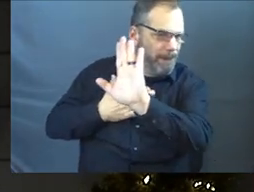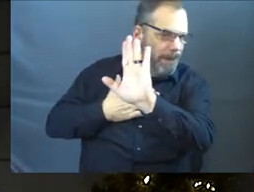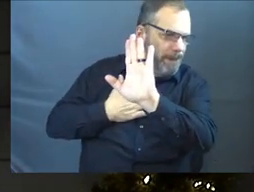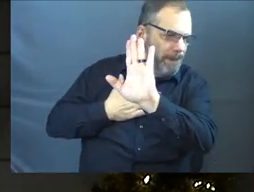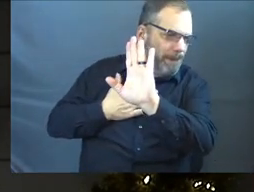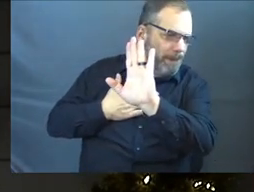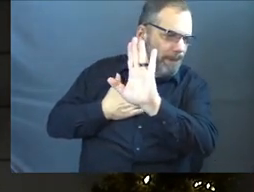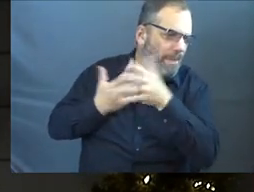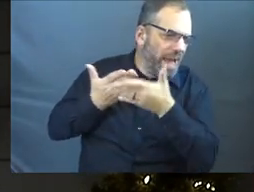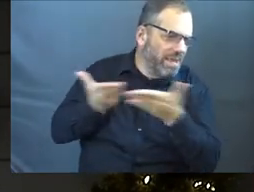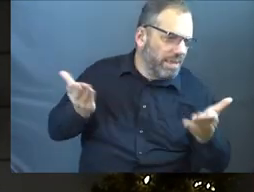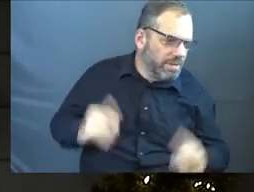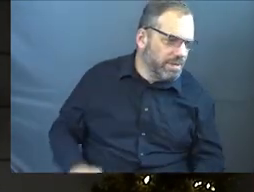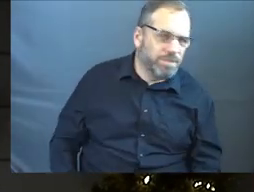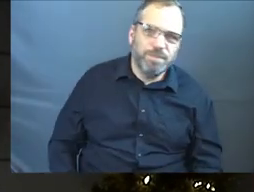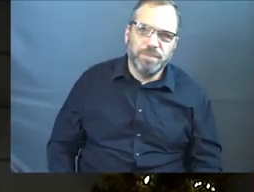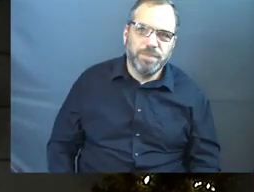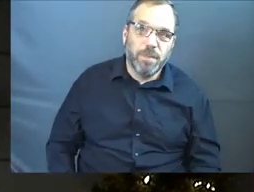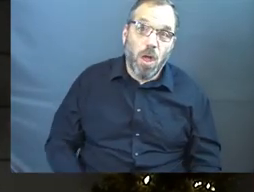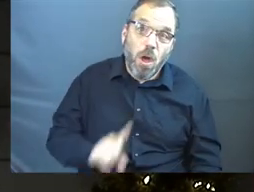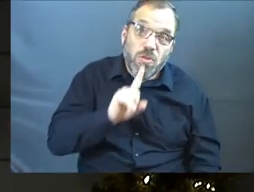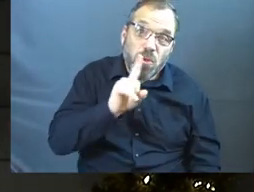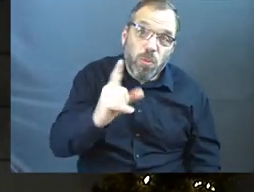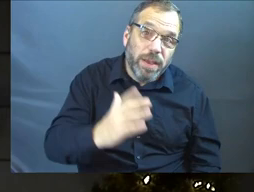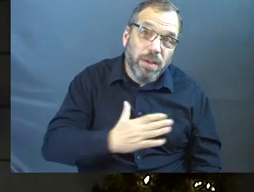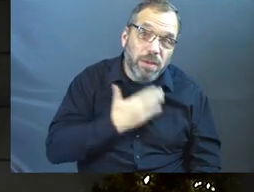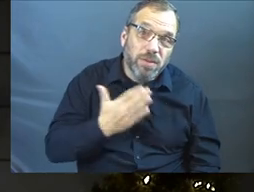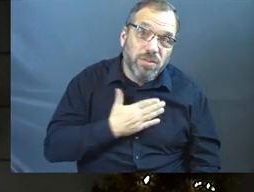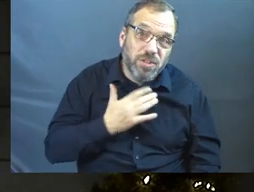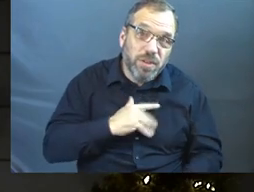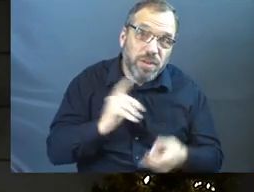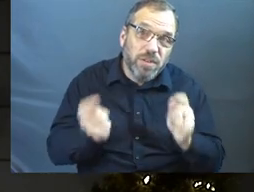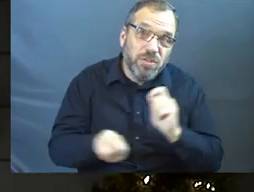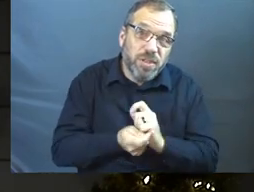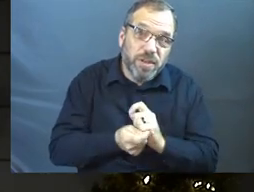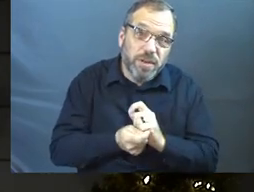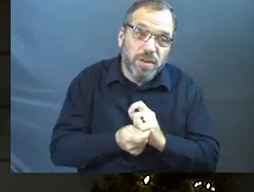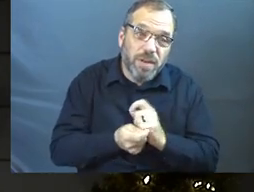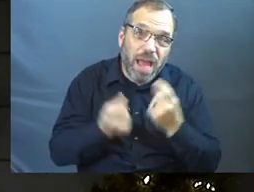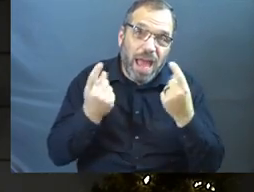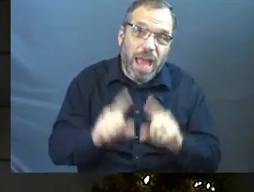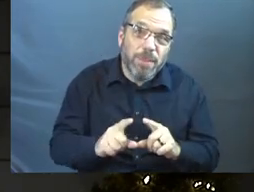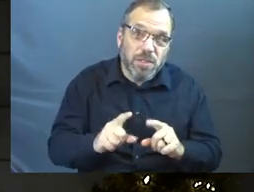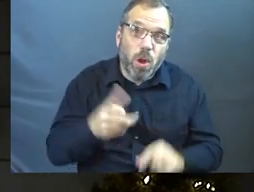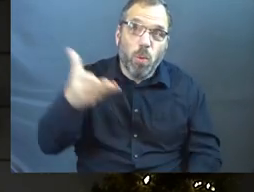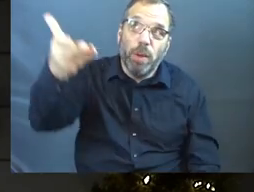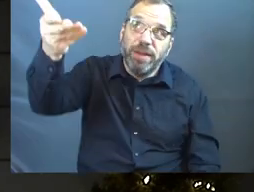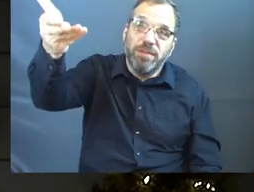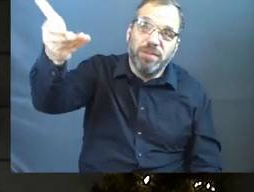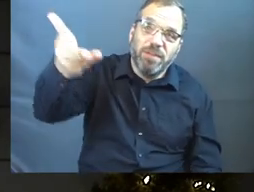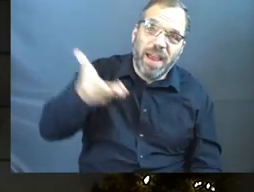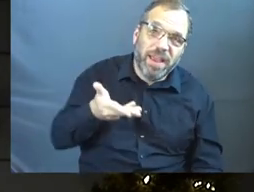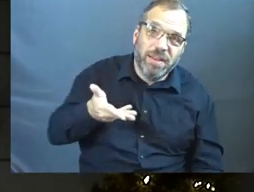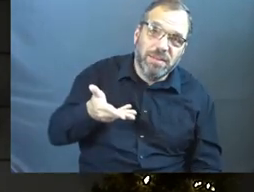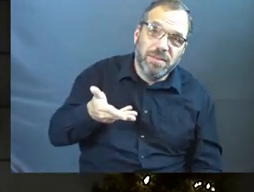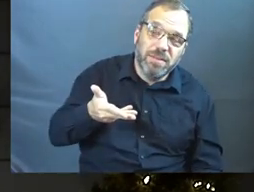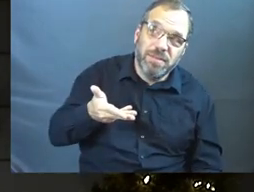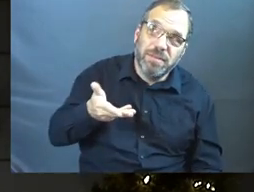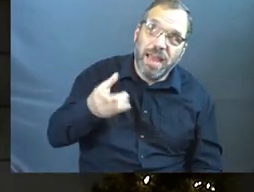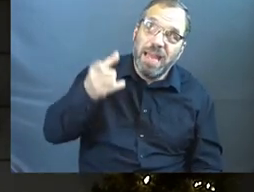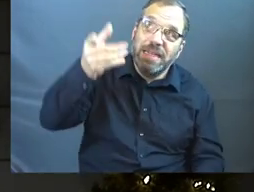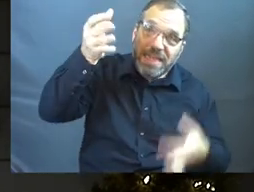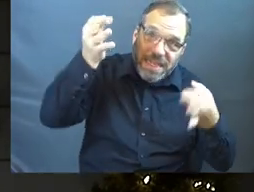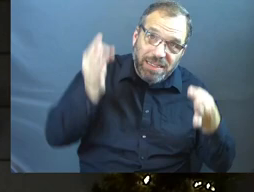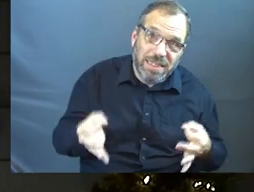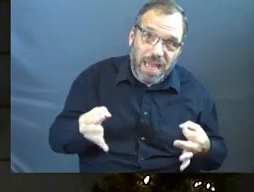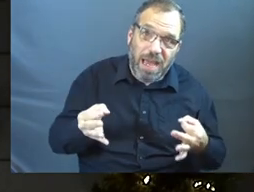you. The real cheer, the real change, the real difference is made when we invite God in and we let him decide how